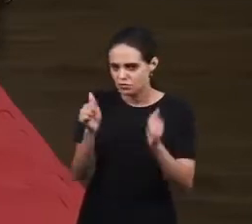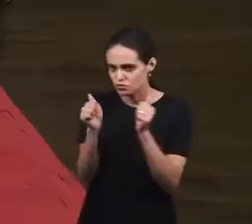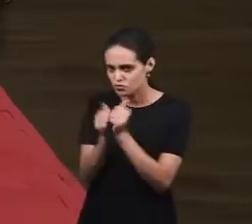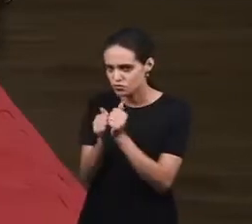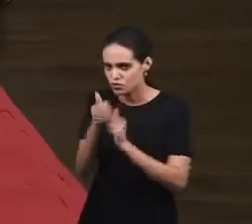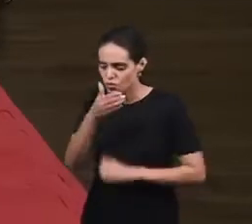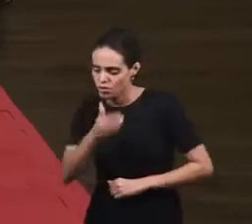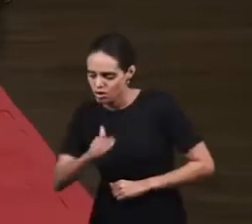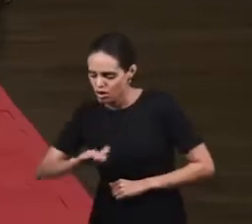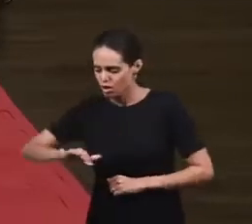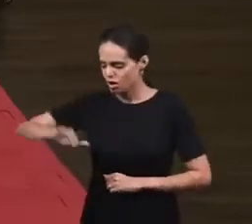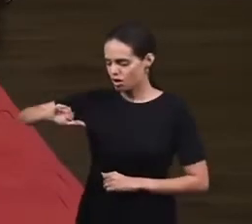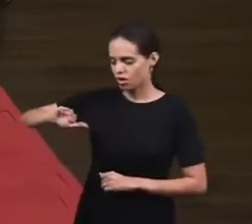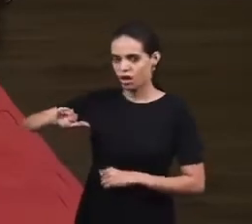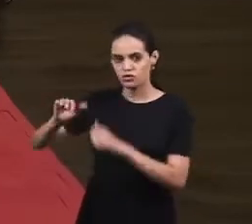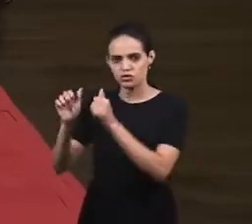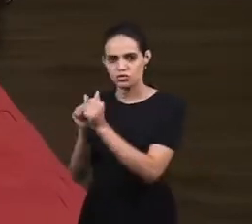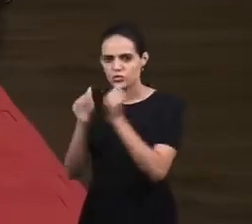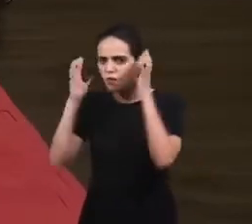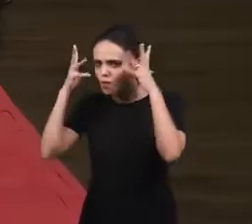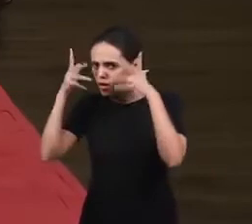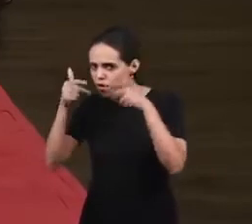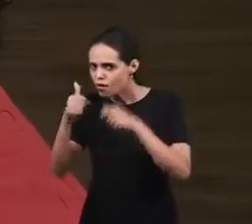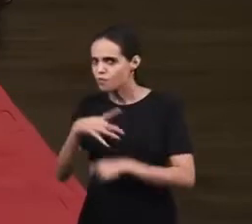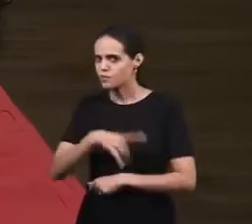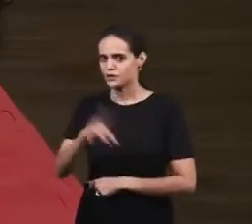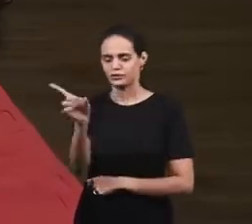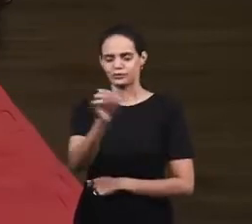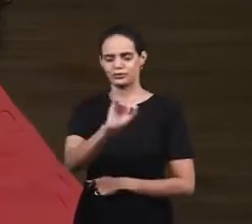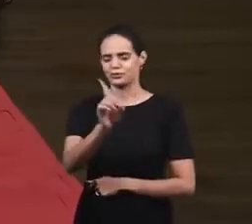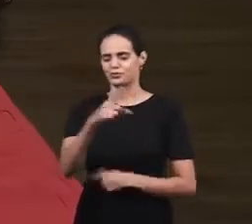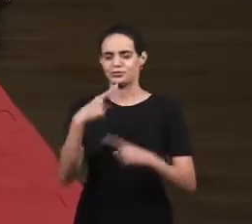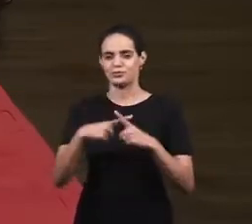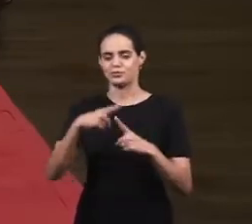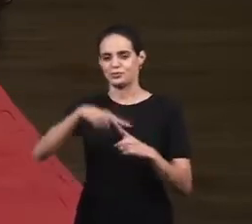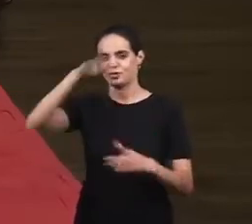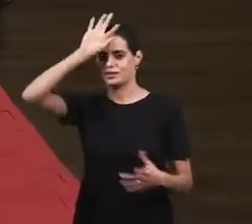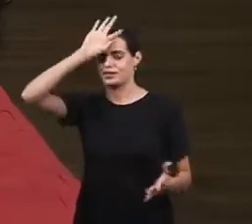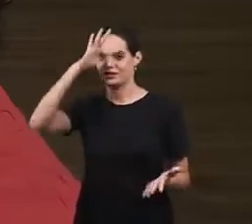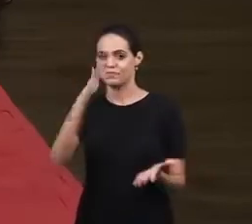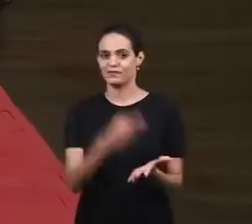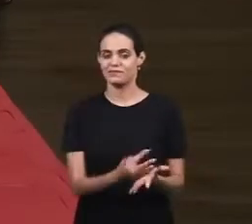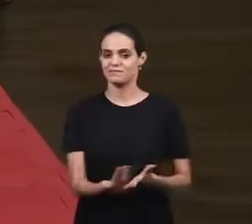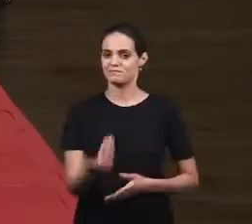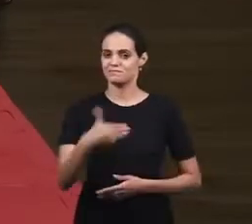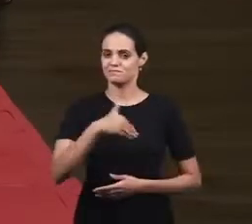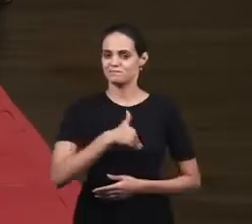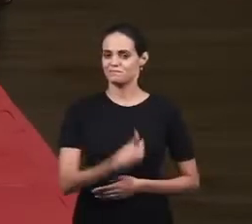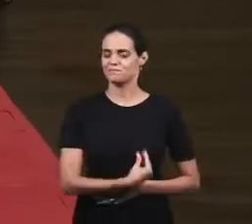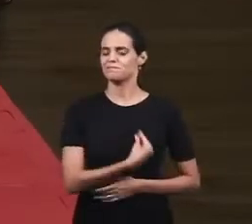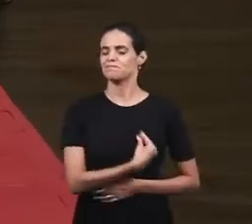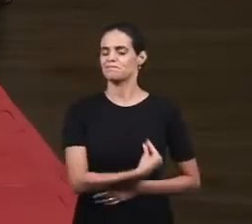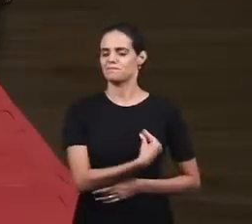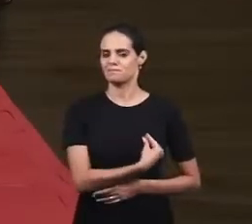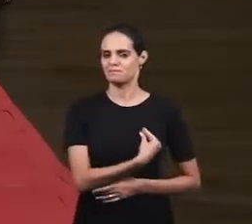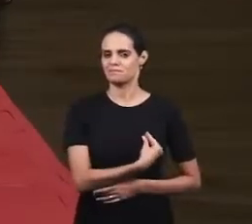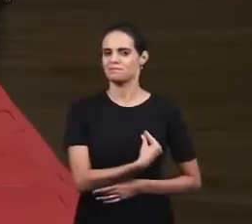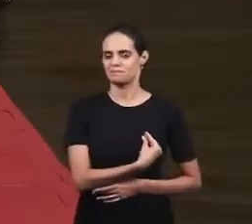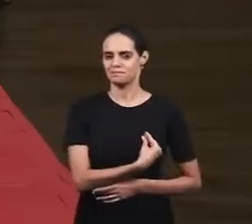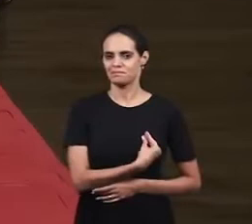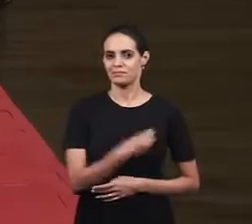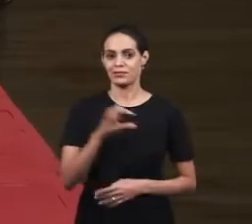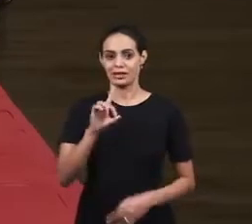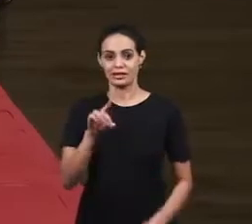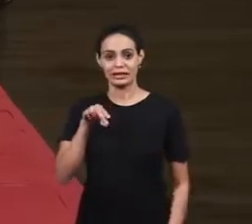No. Daniel was not afraid because he had a living faith in his heart. Daniel had the